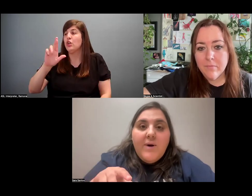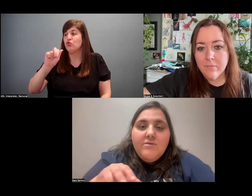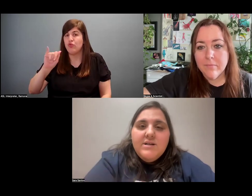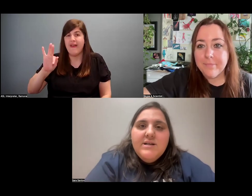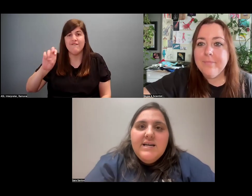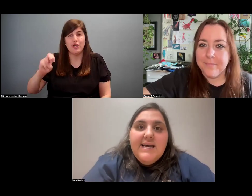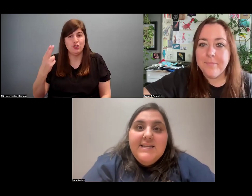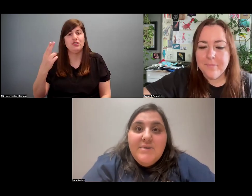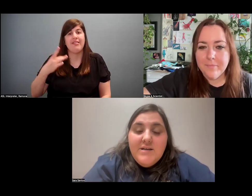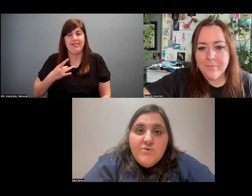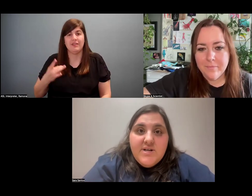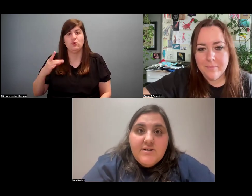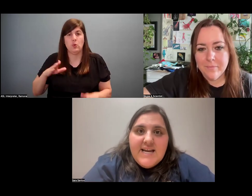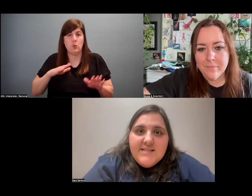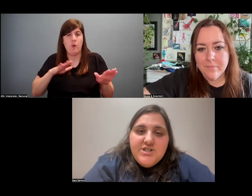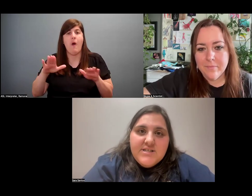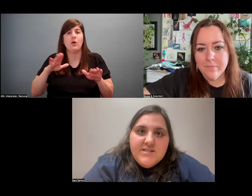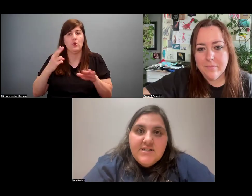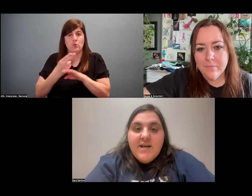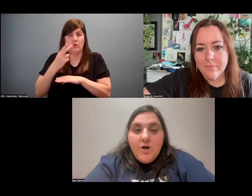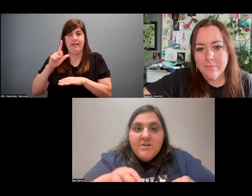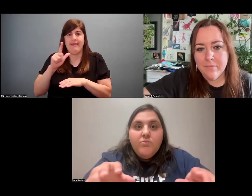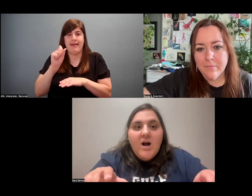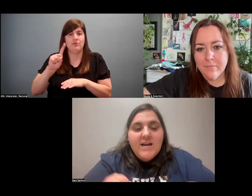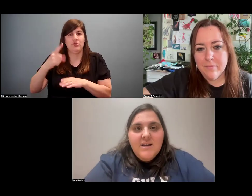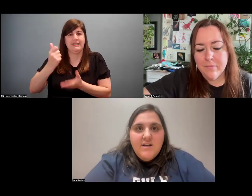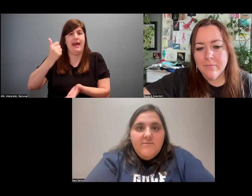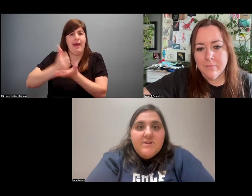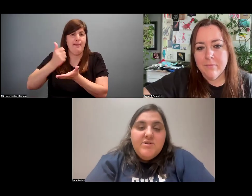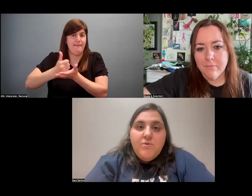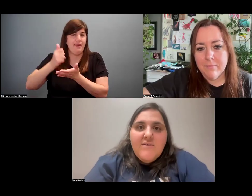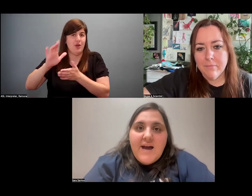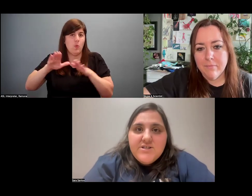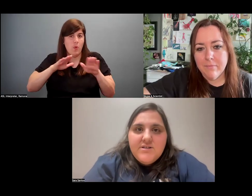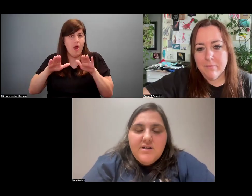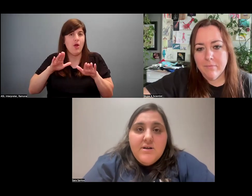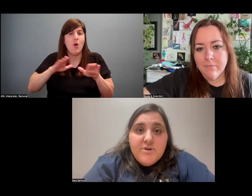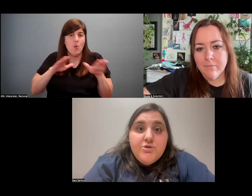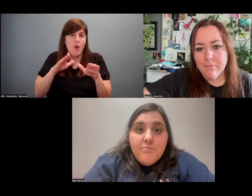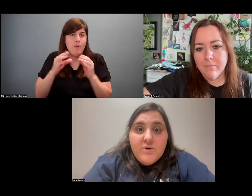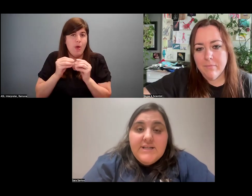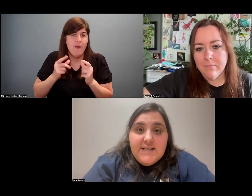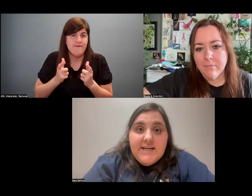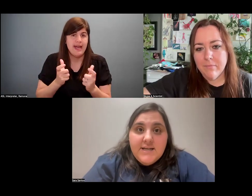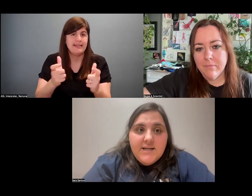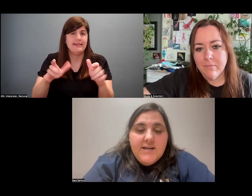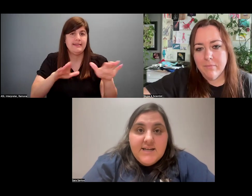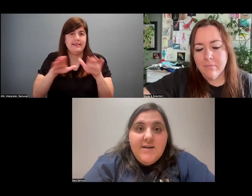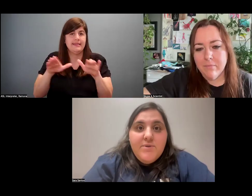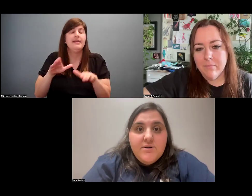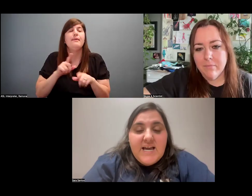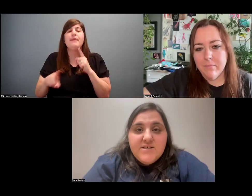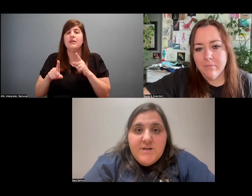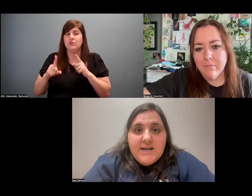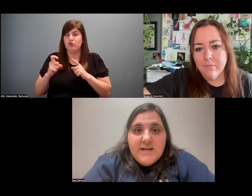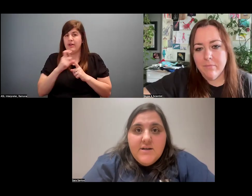walk around and they may use their legs just to help their walking, for them to walk faster, but shrimp really need to keep